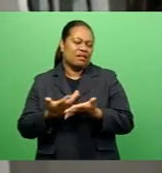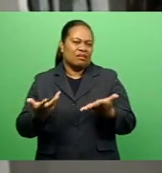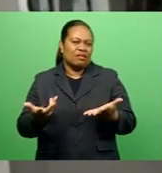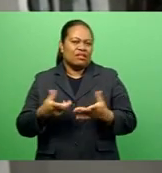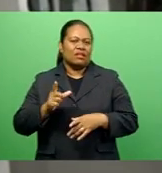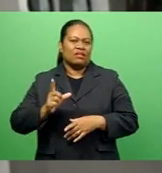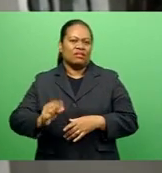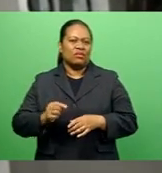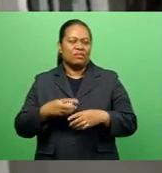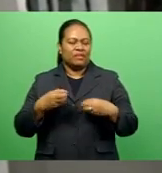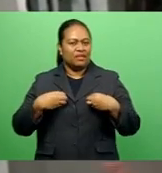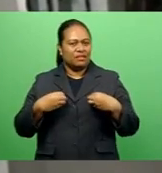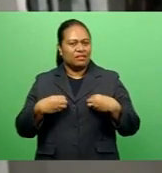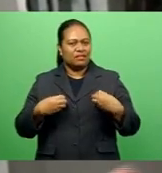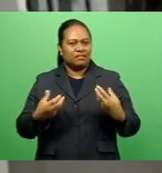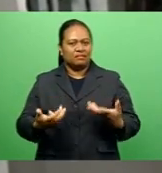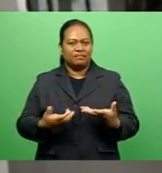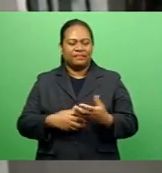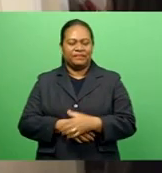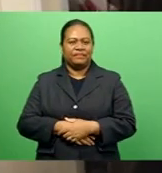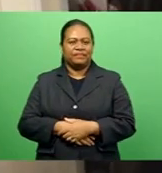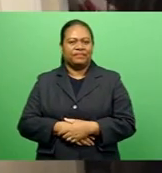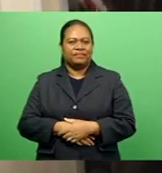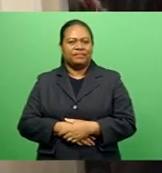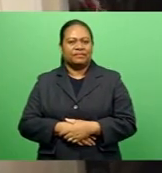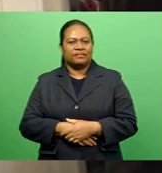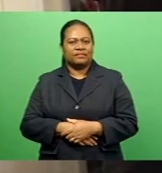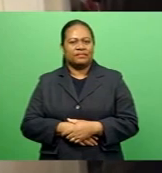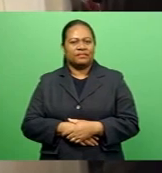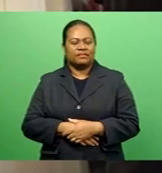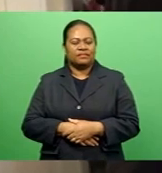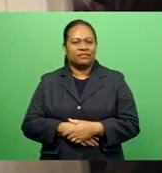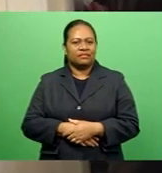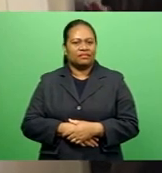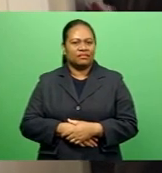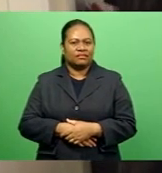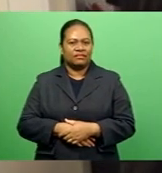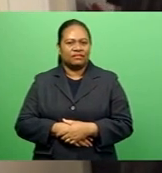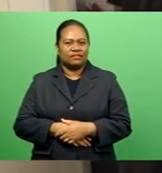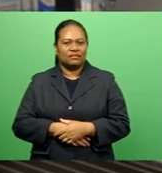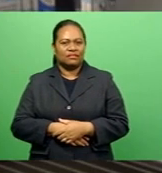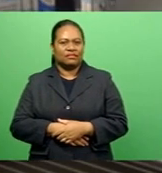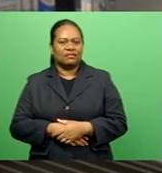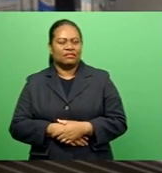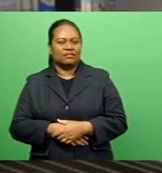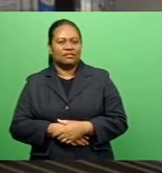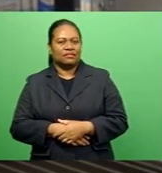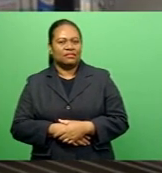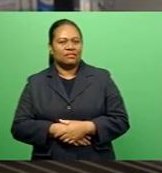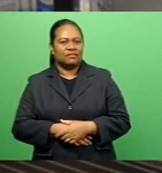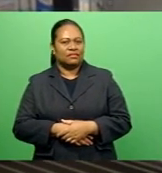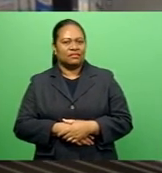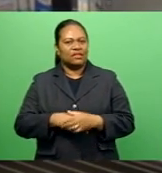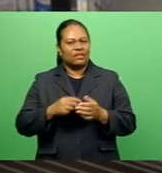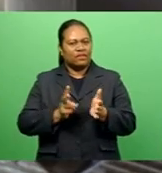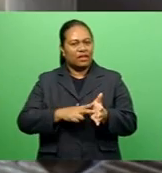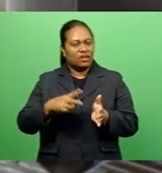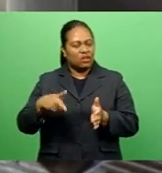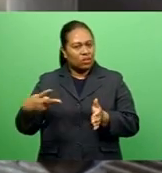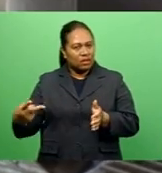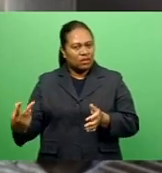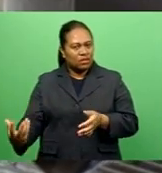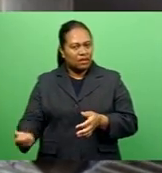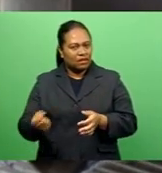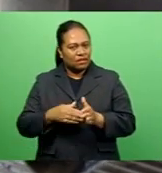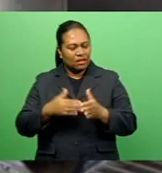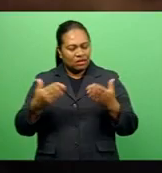for our customers. A bean that's from Africa or Papua New Guinea or Vanuatu. So we're looking forward to